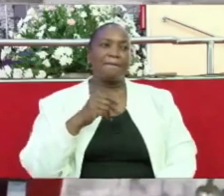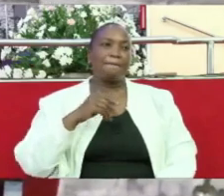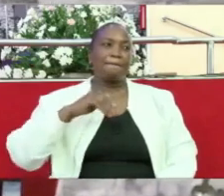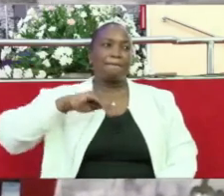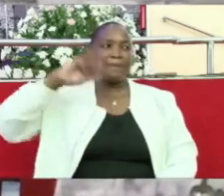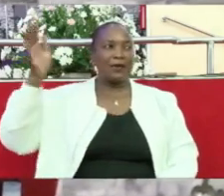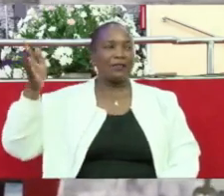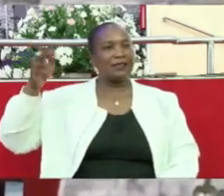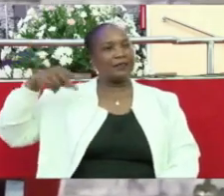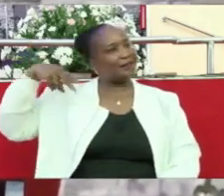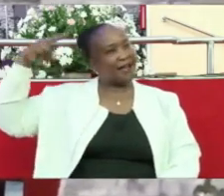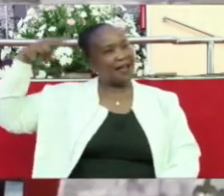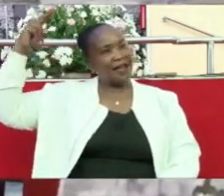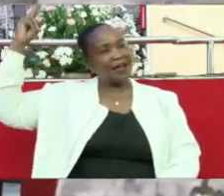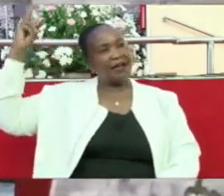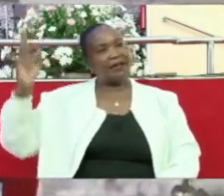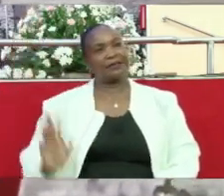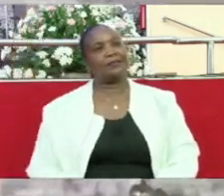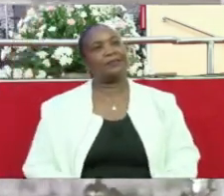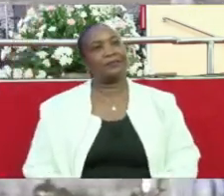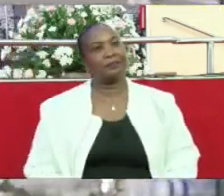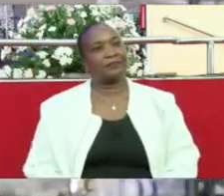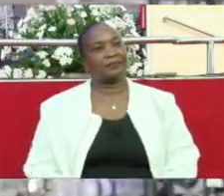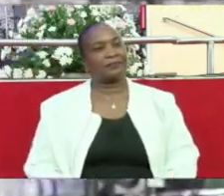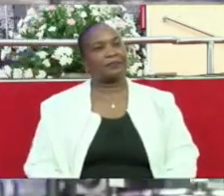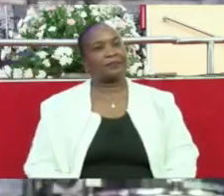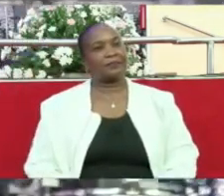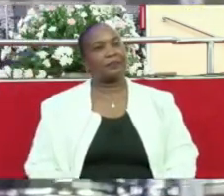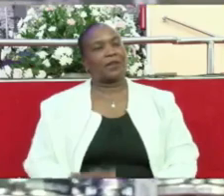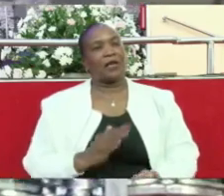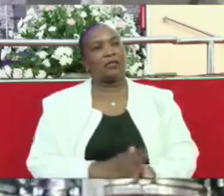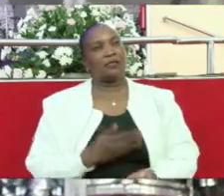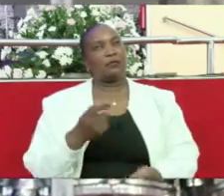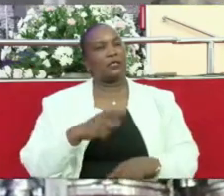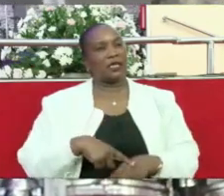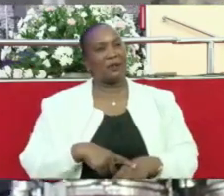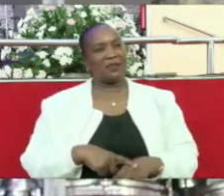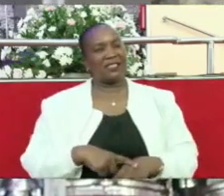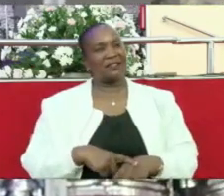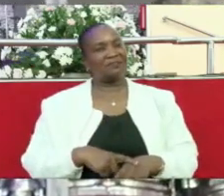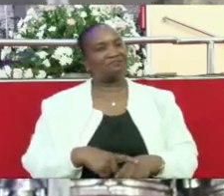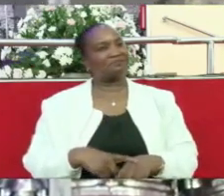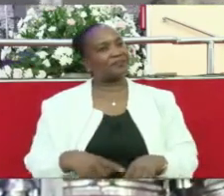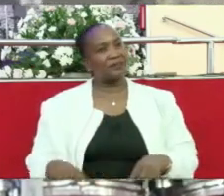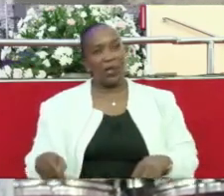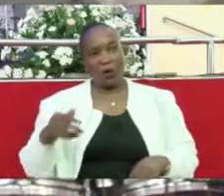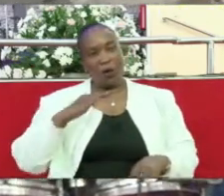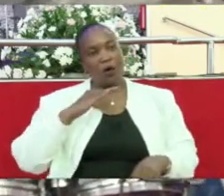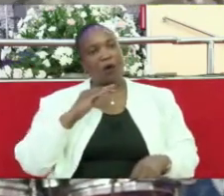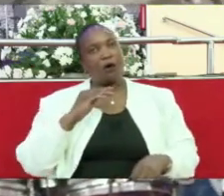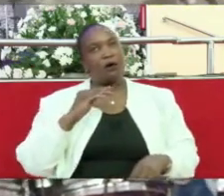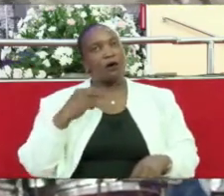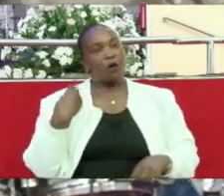to go up. Pengine ambayo iko na mwisho wake na haujui utafikia vipi. Sometimes you may not even know the name of the mountain that stands before you. Wakati mwingine